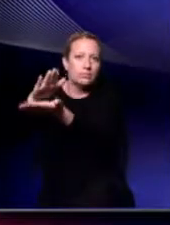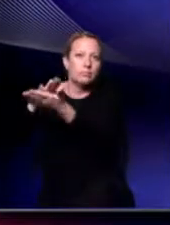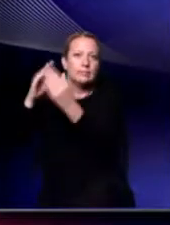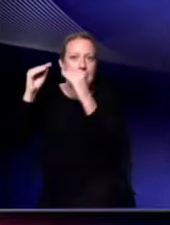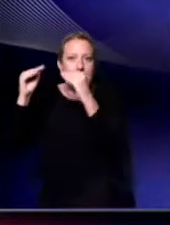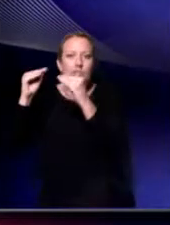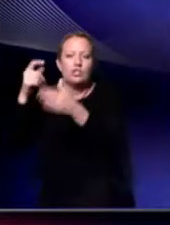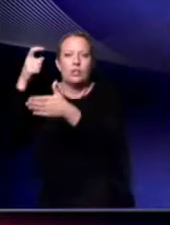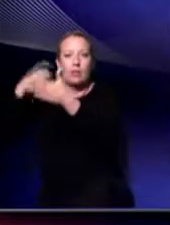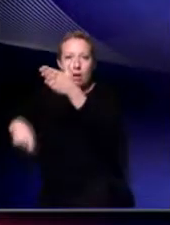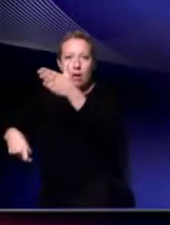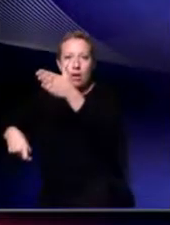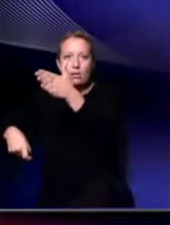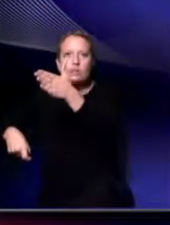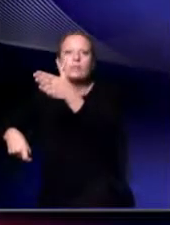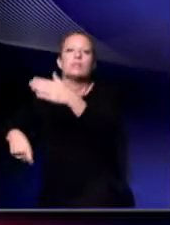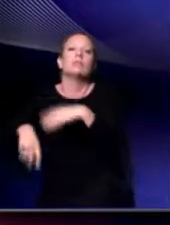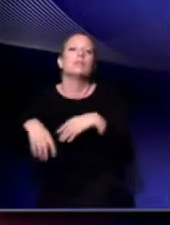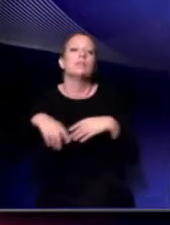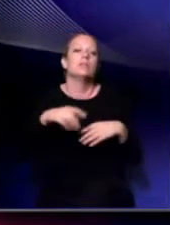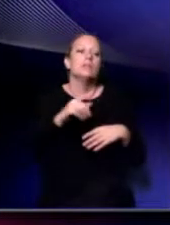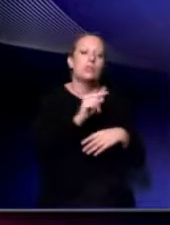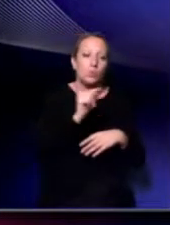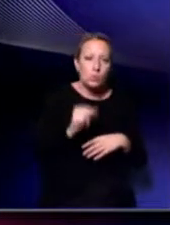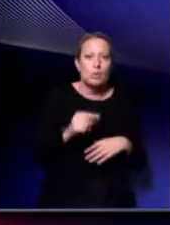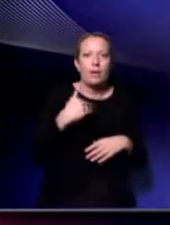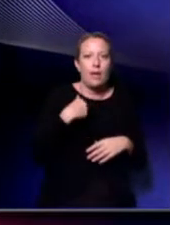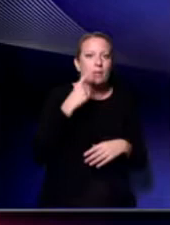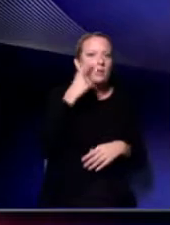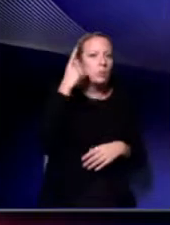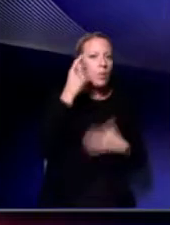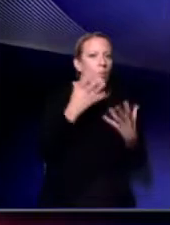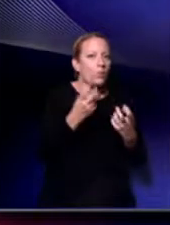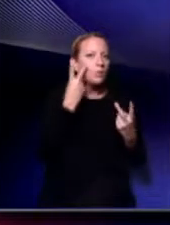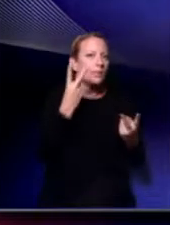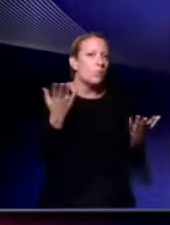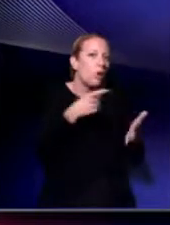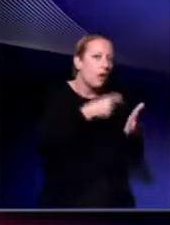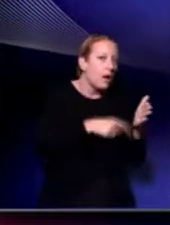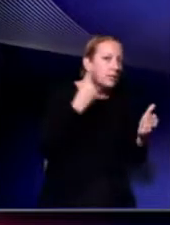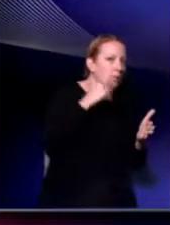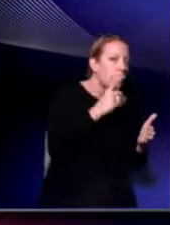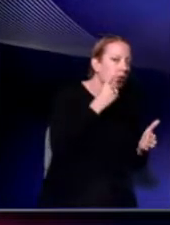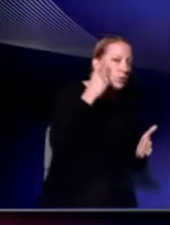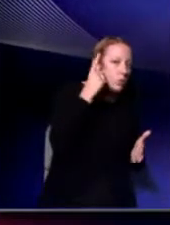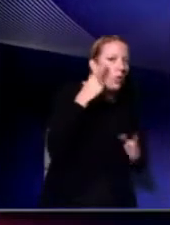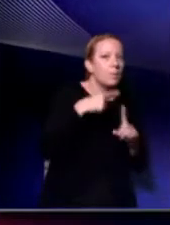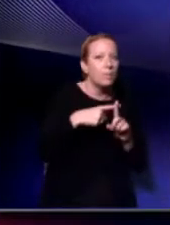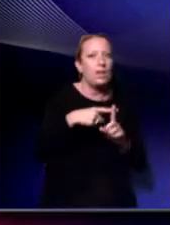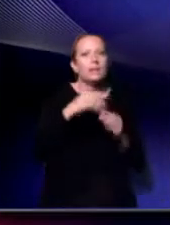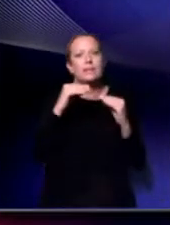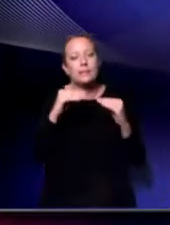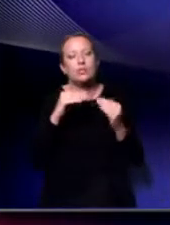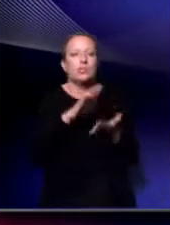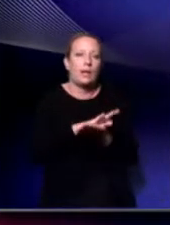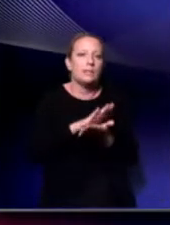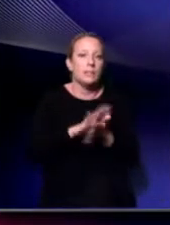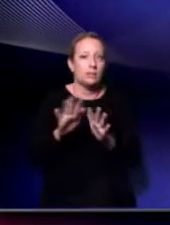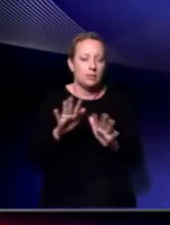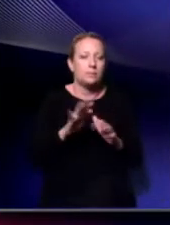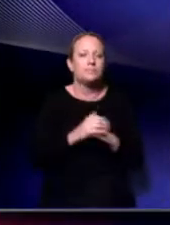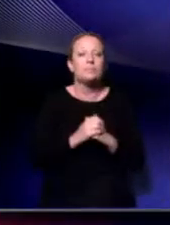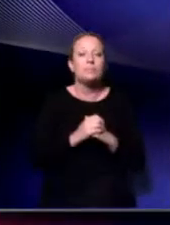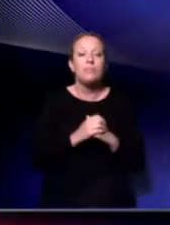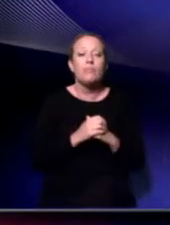boarding alone, and then you can add the two. Unless there's hidden costs that we don't know about. Well, so there's